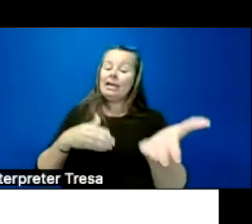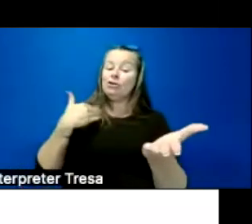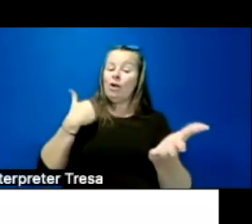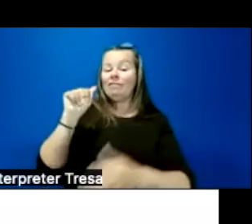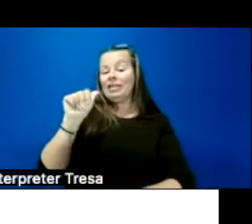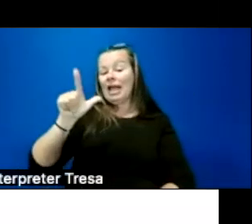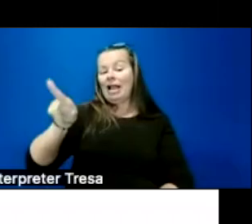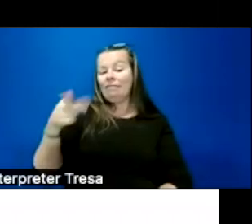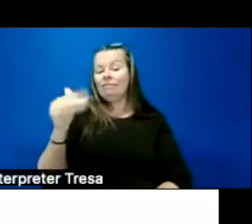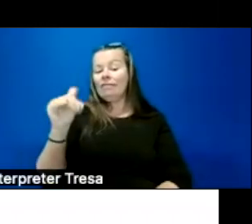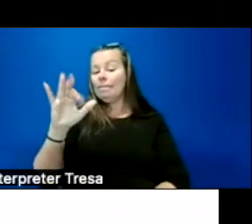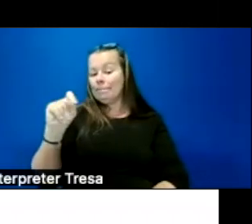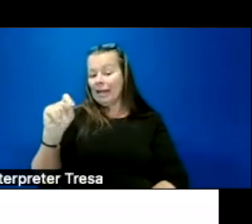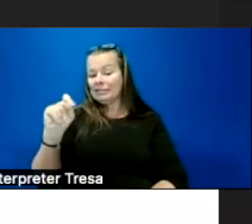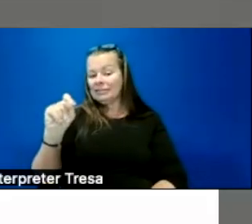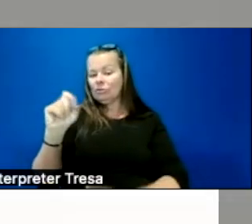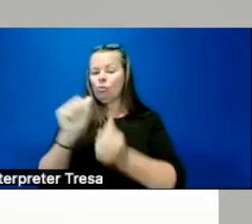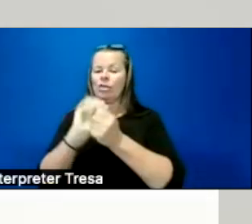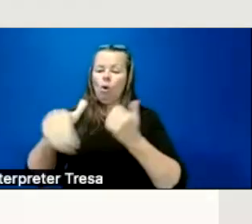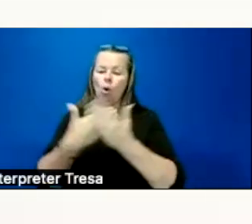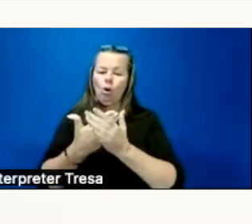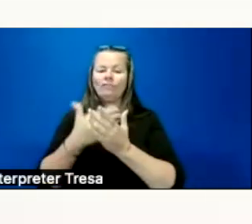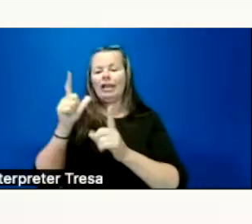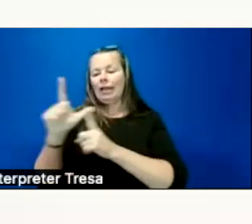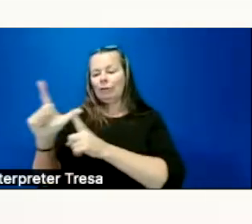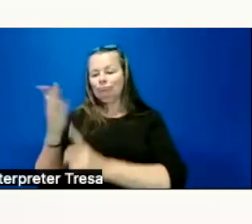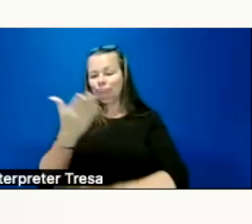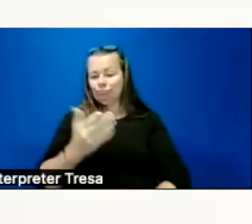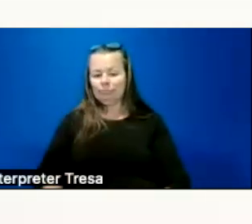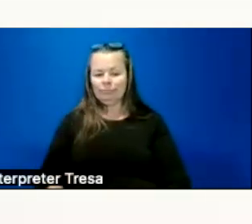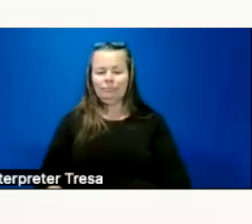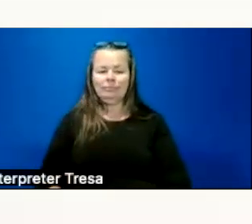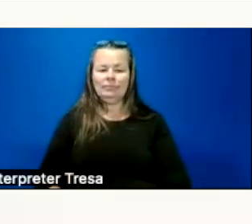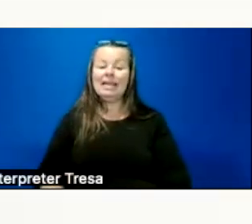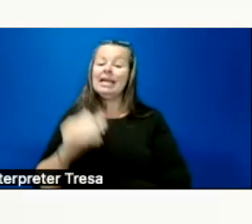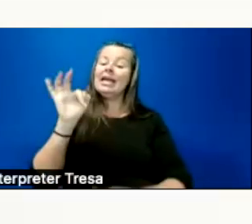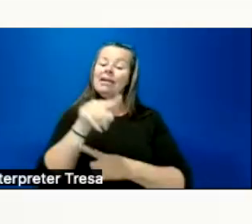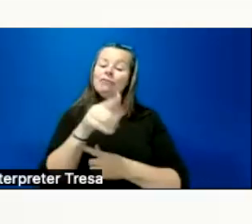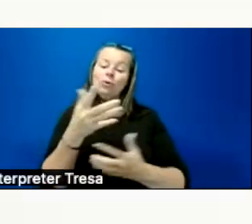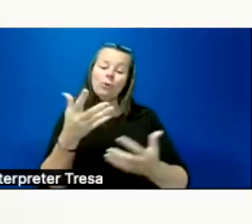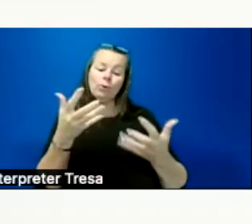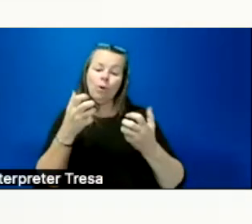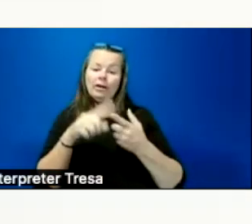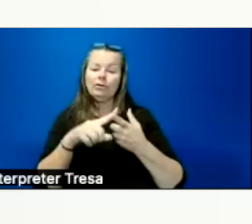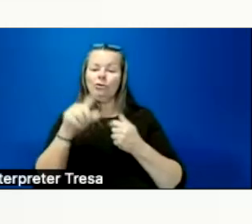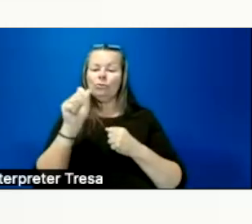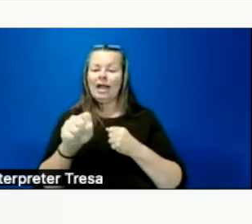all the signs for it. If you would like, you can pause this recording now. You can